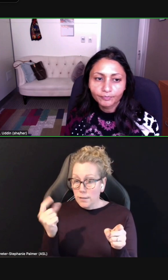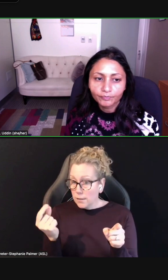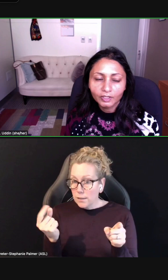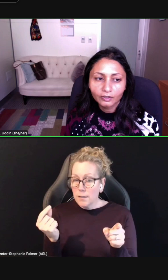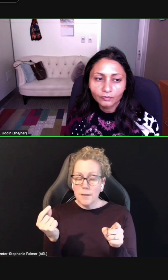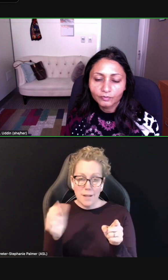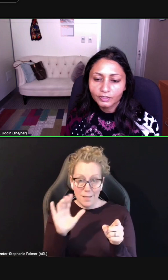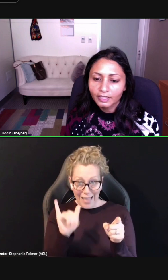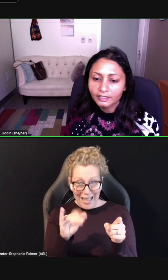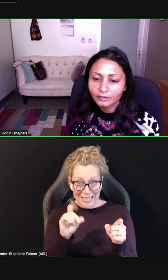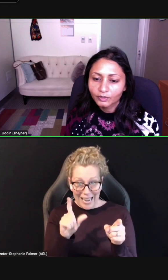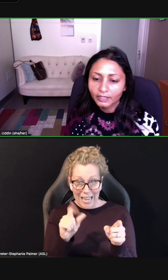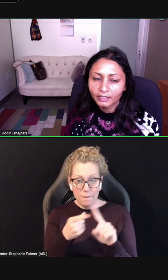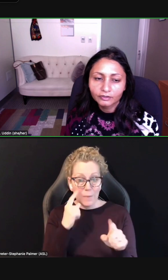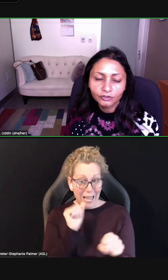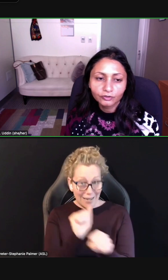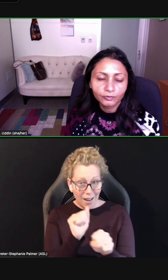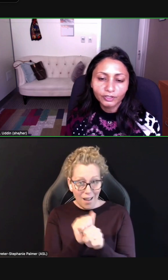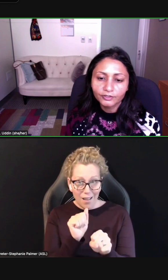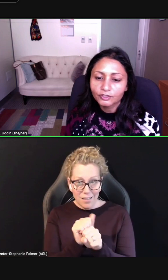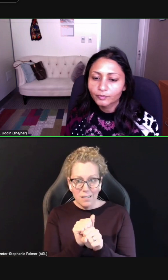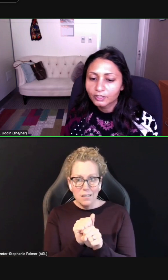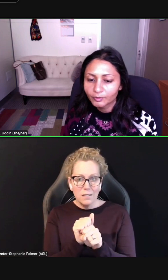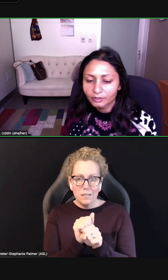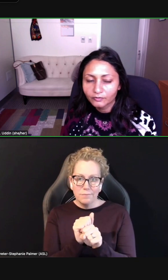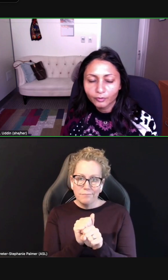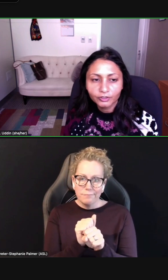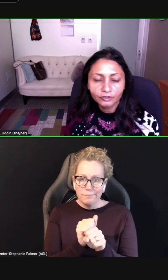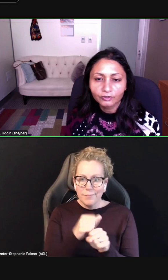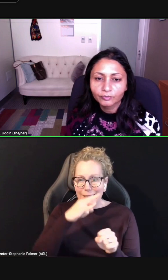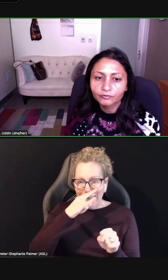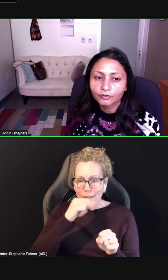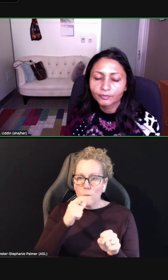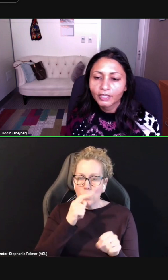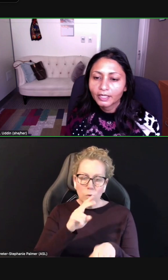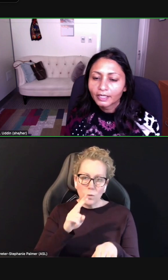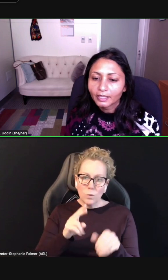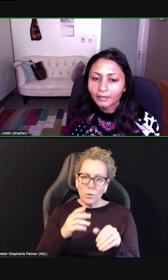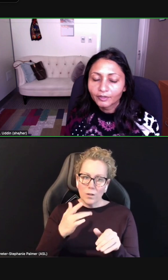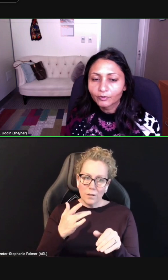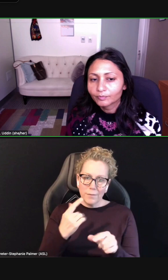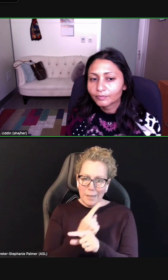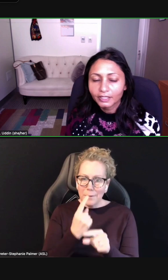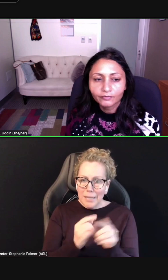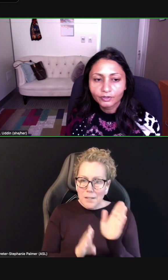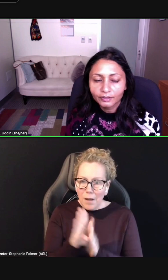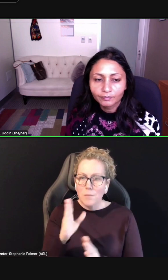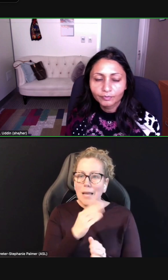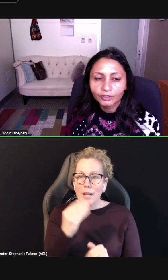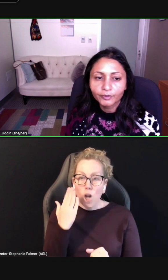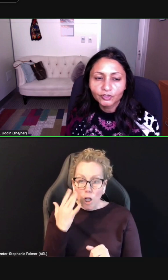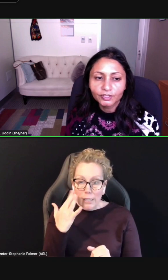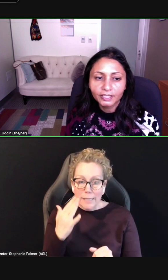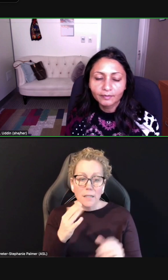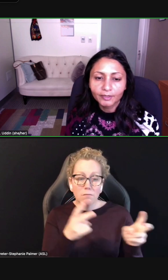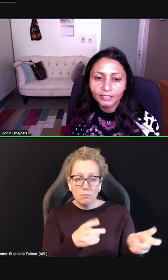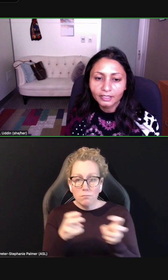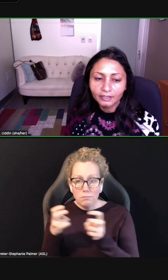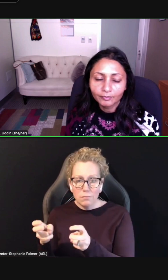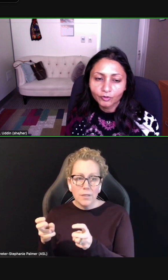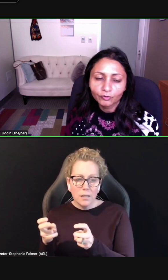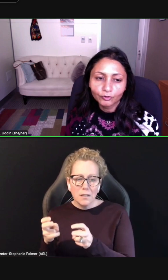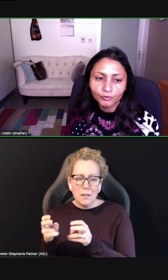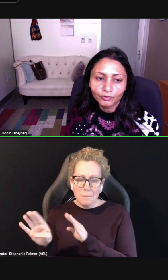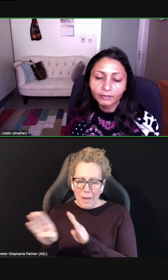this task that we had children with autism and typically developing children perform. They were behaviorally pretty much the